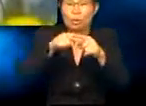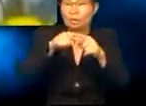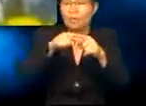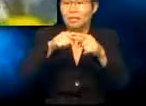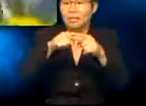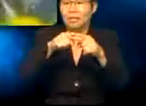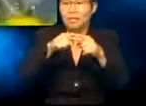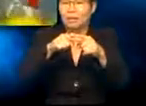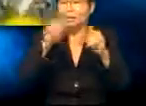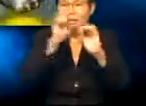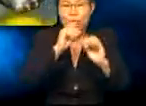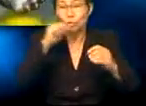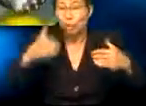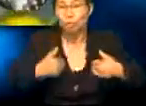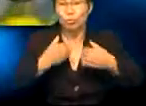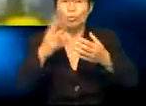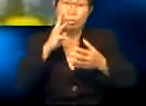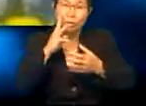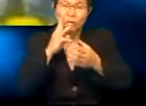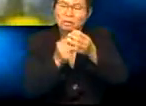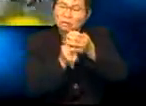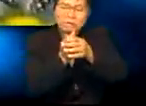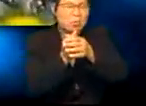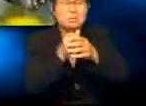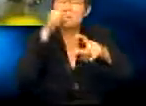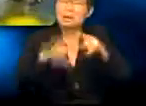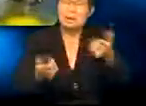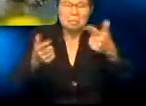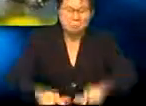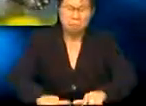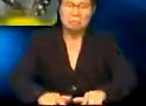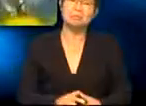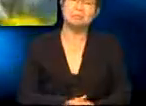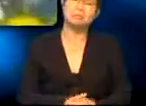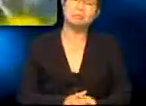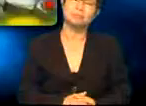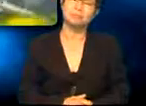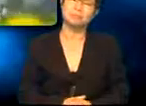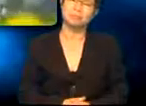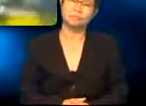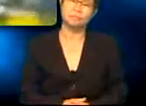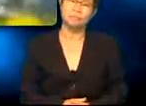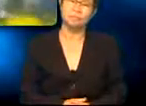there isn't any water, germination will not take place.